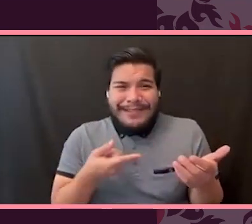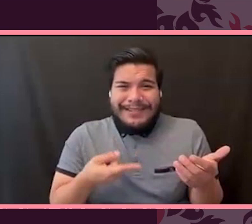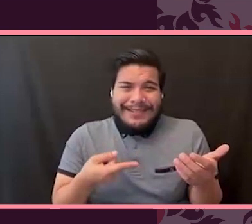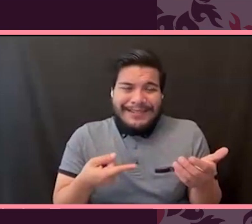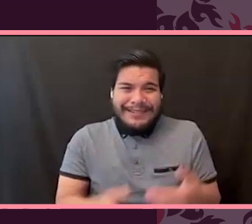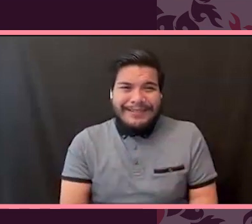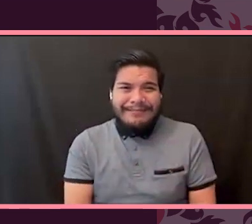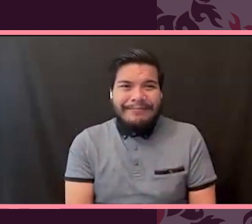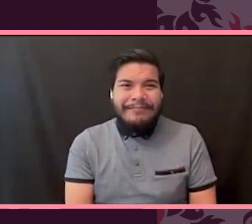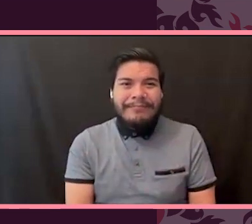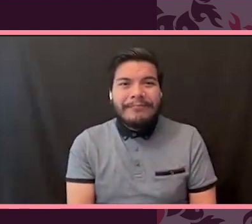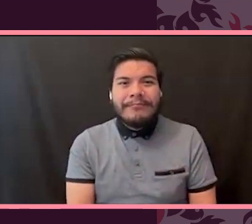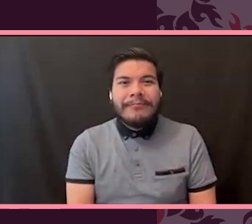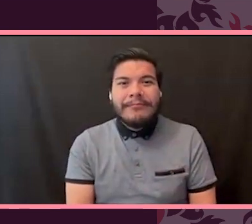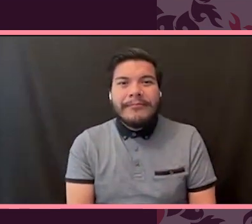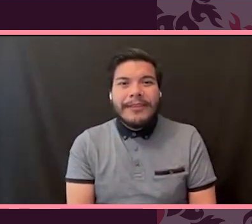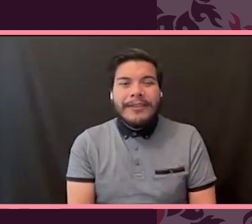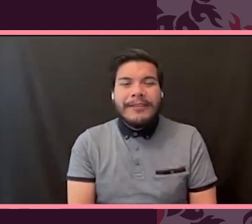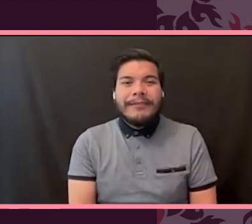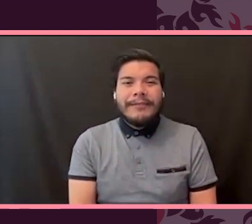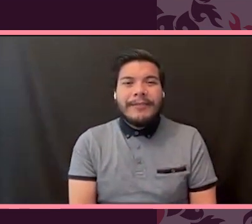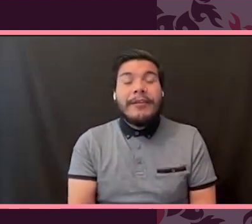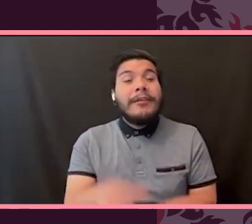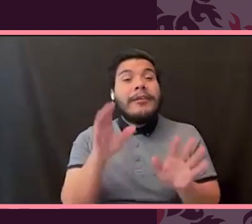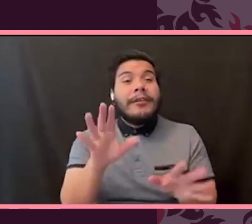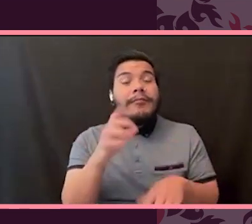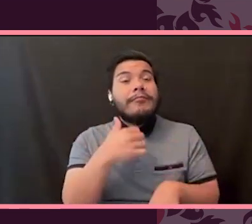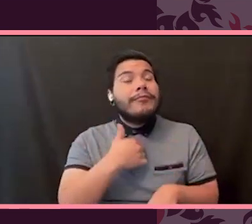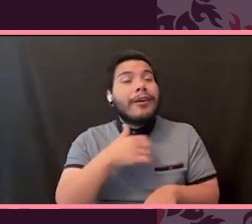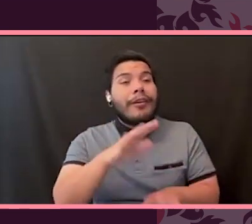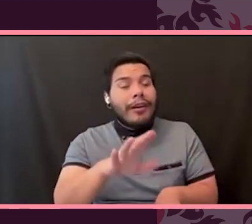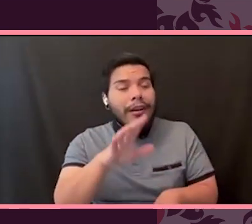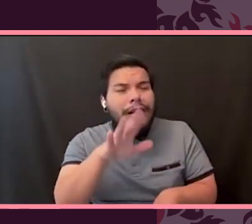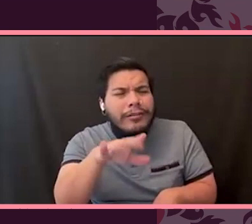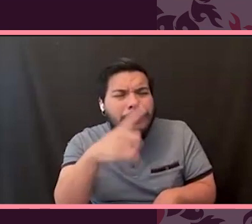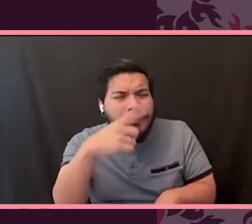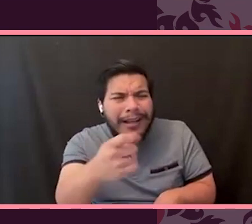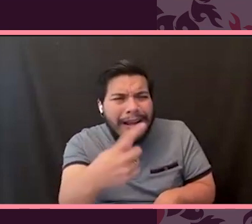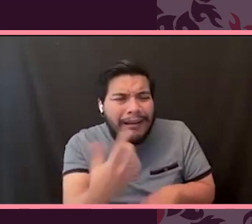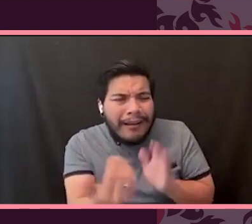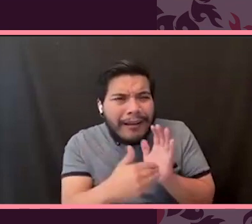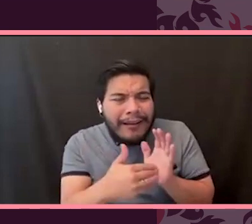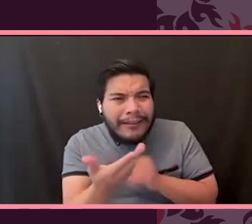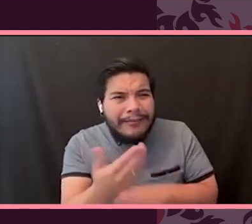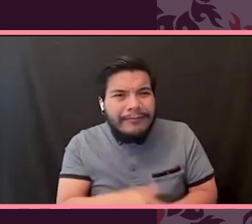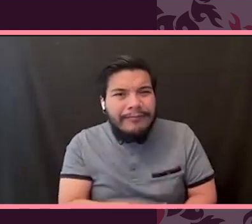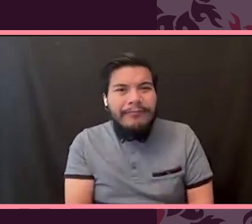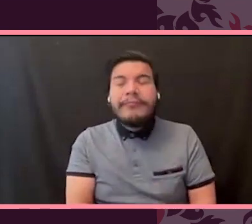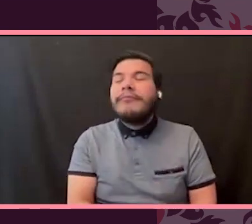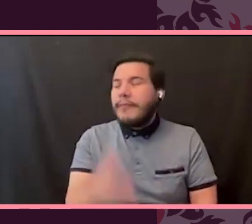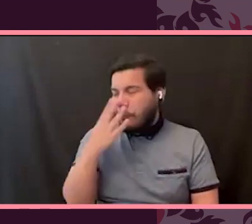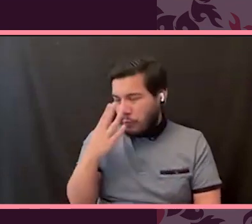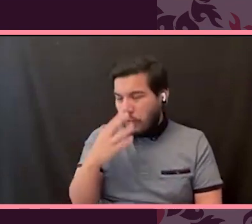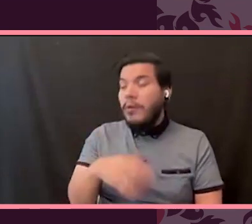There are some big So- difference happening over here. This is Toren. I'm sorry. Can you ask the question again? Thank you. The